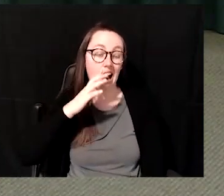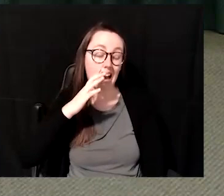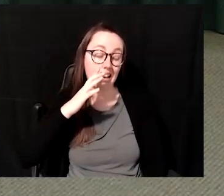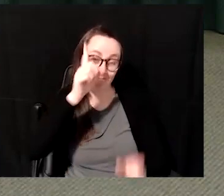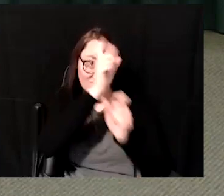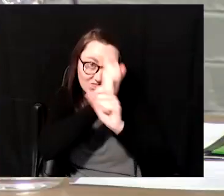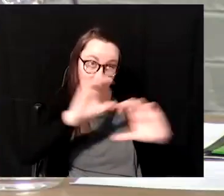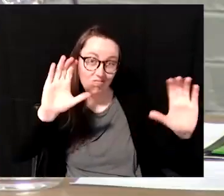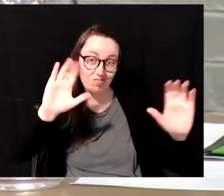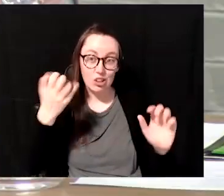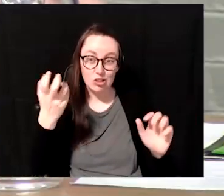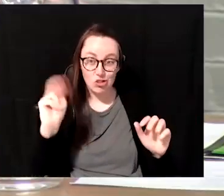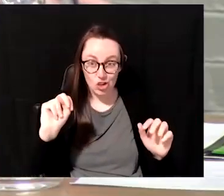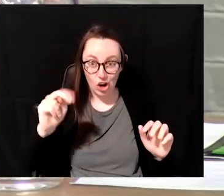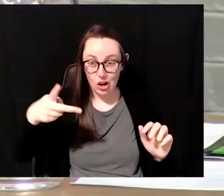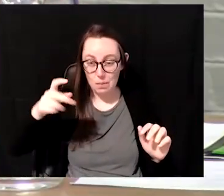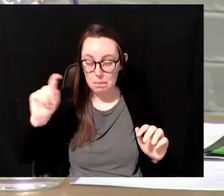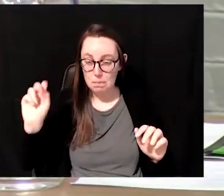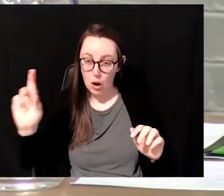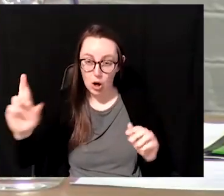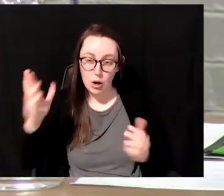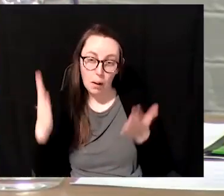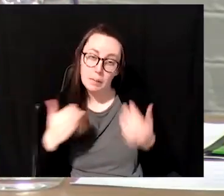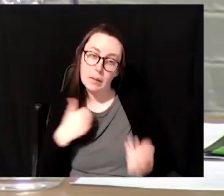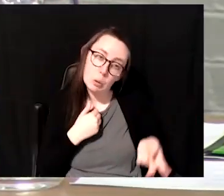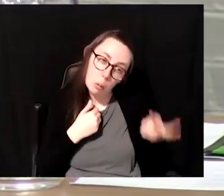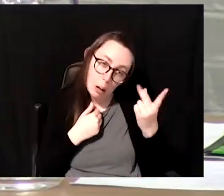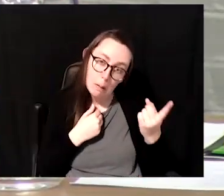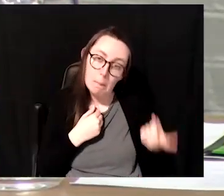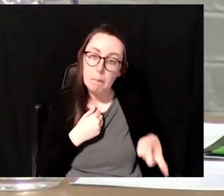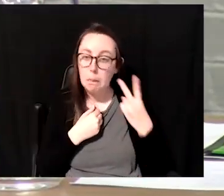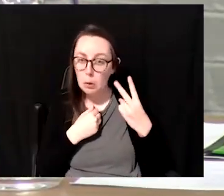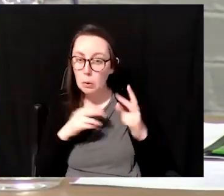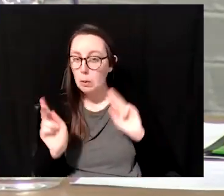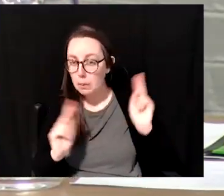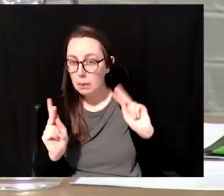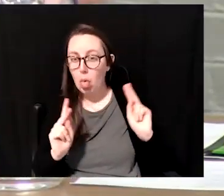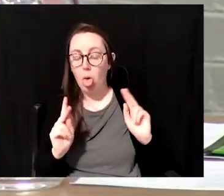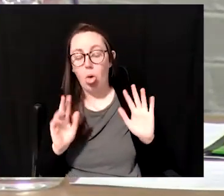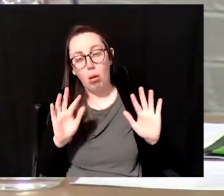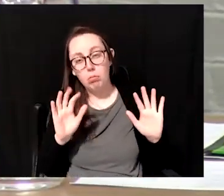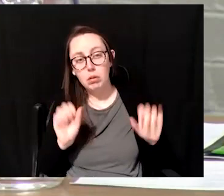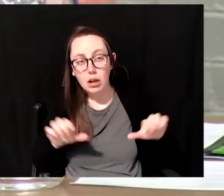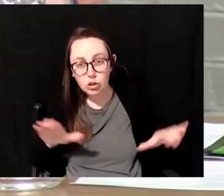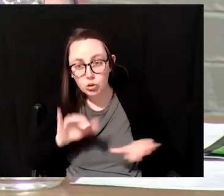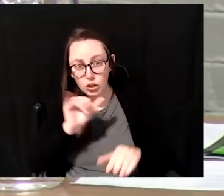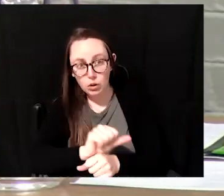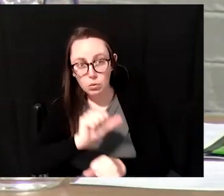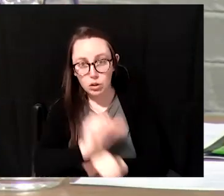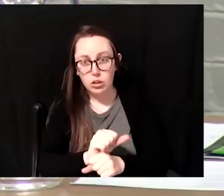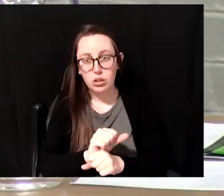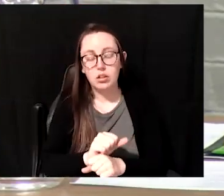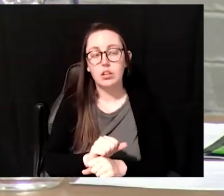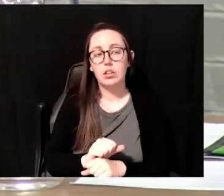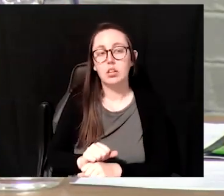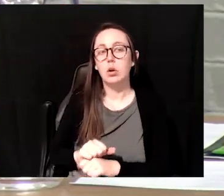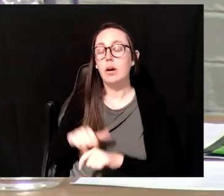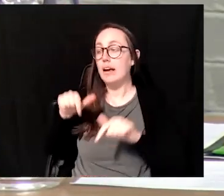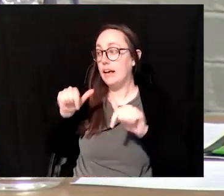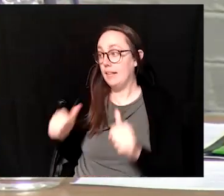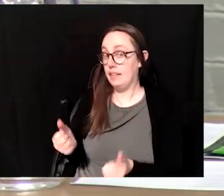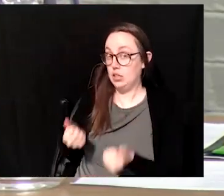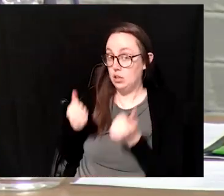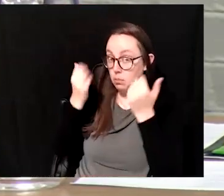and so that role and and in this proposal that role will either be filled by a consultant or a staff person and